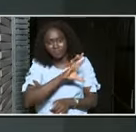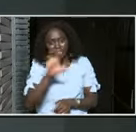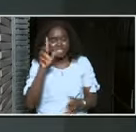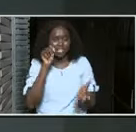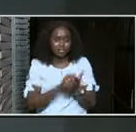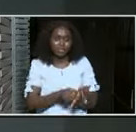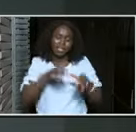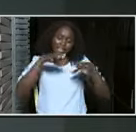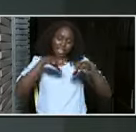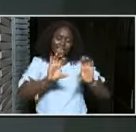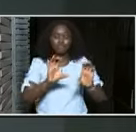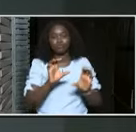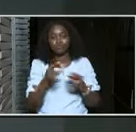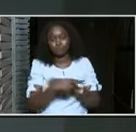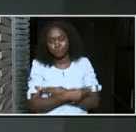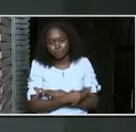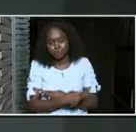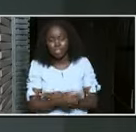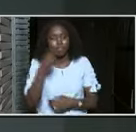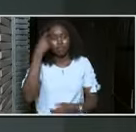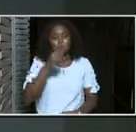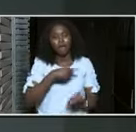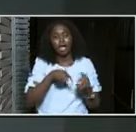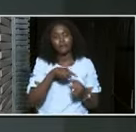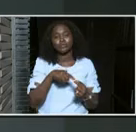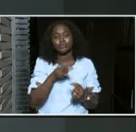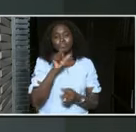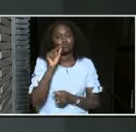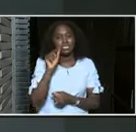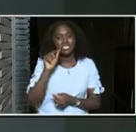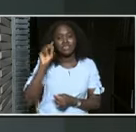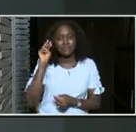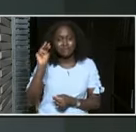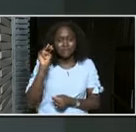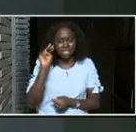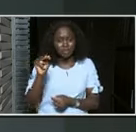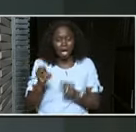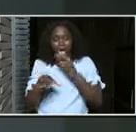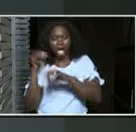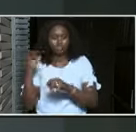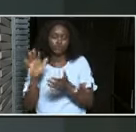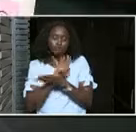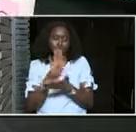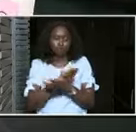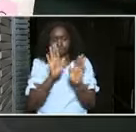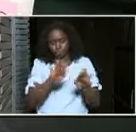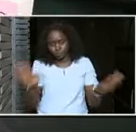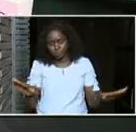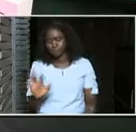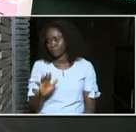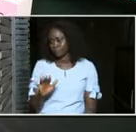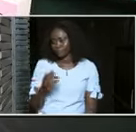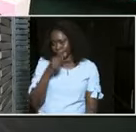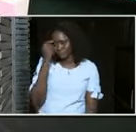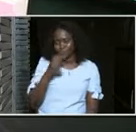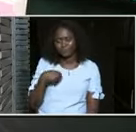500,000 classrooms for about 20 million out-of-school children. Because I have to go to break,